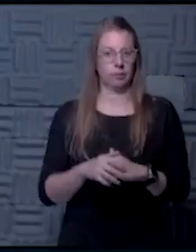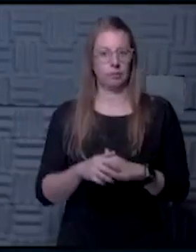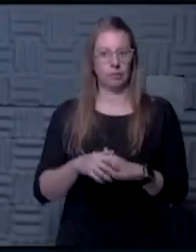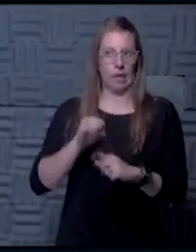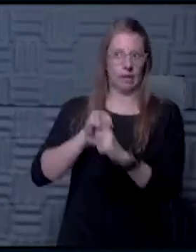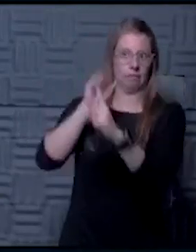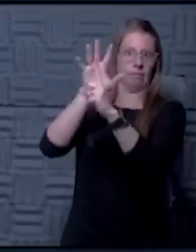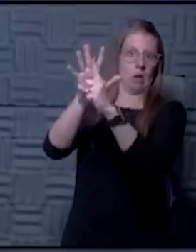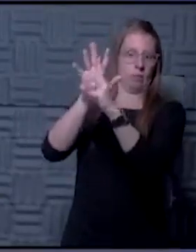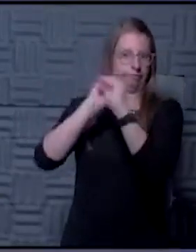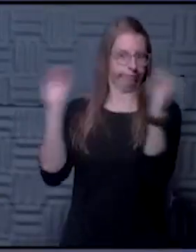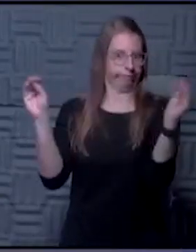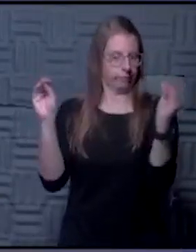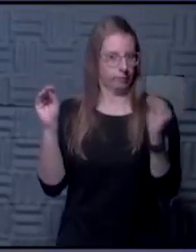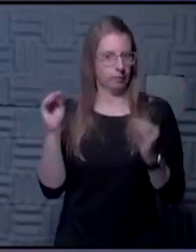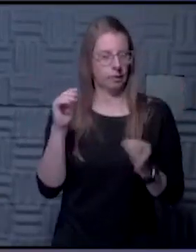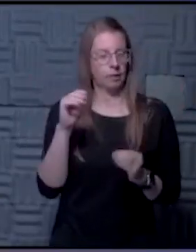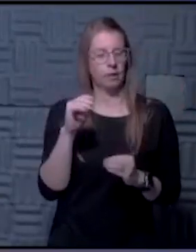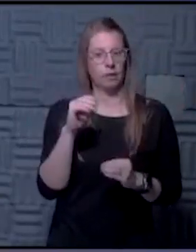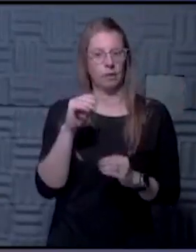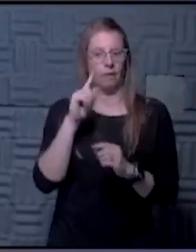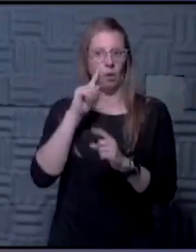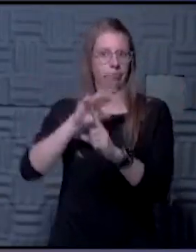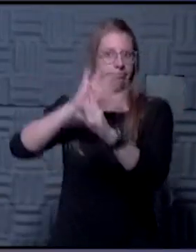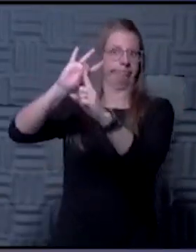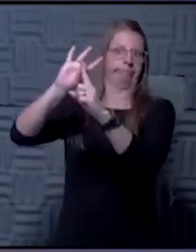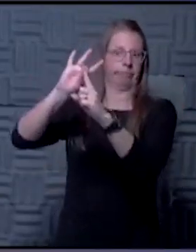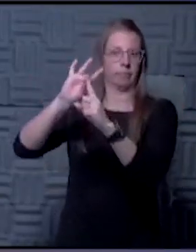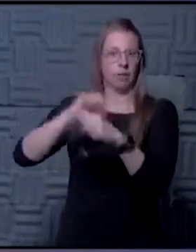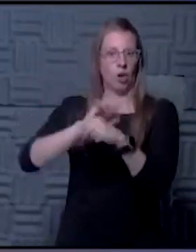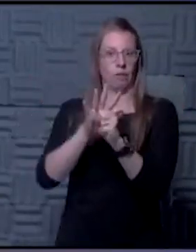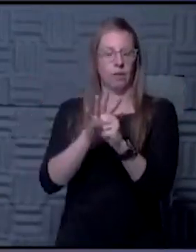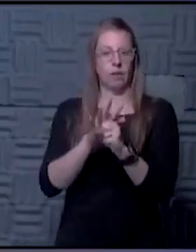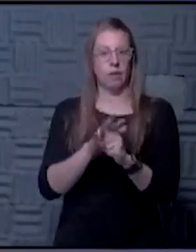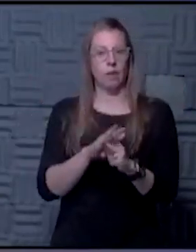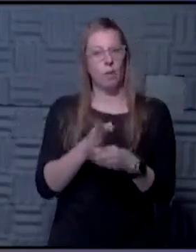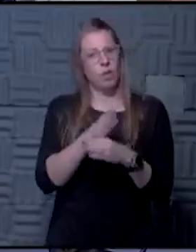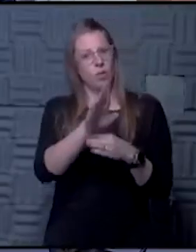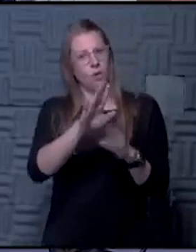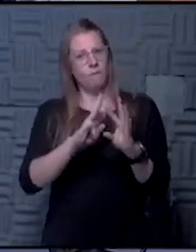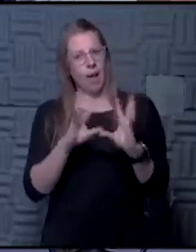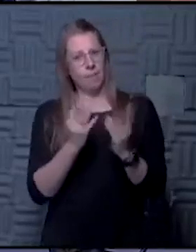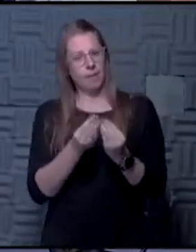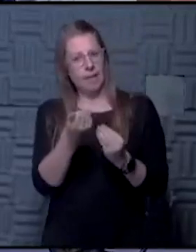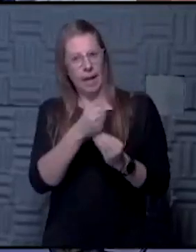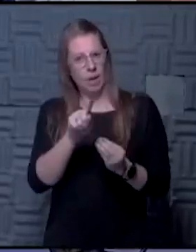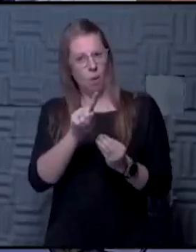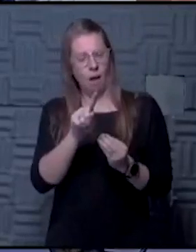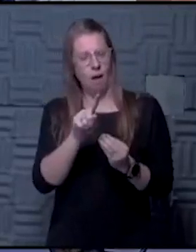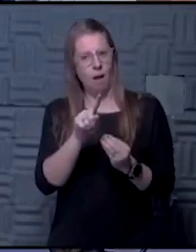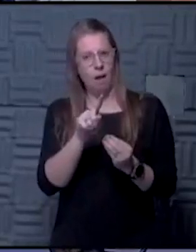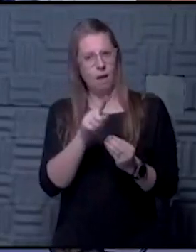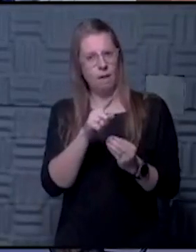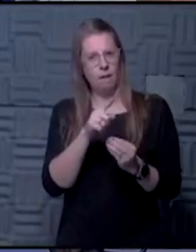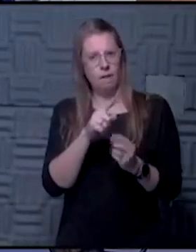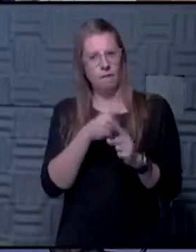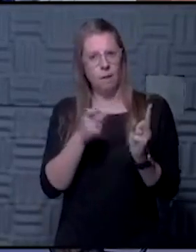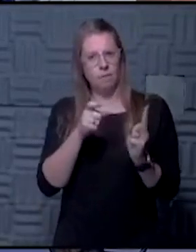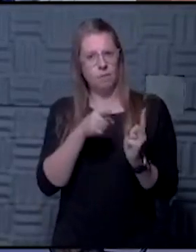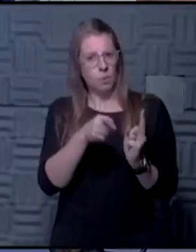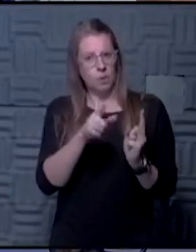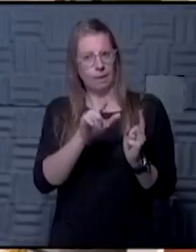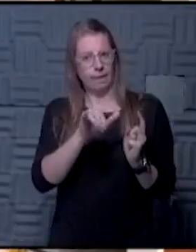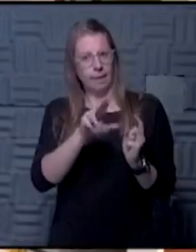weren't at risk for getting it. But yeah, thankfully nobody got it. How about within your family? Did anybody else get it for you all,